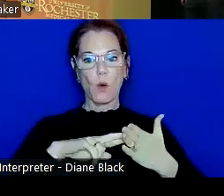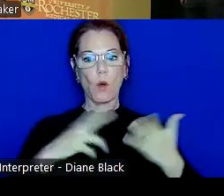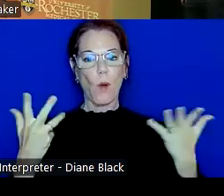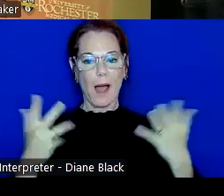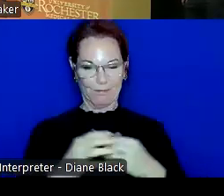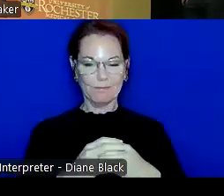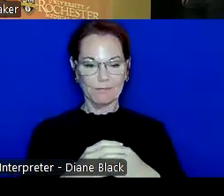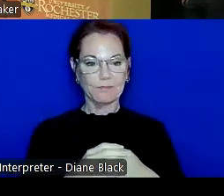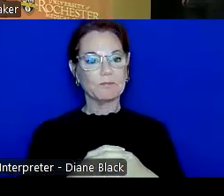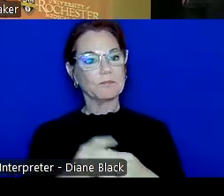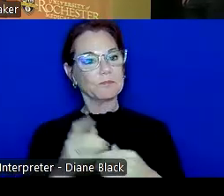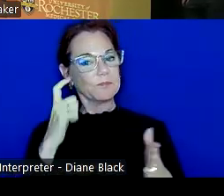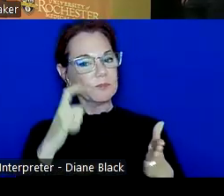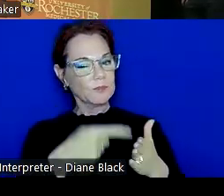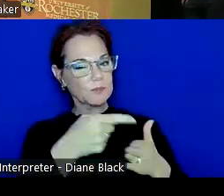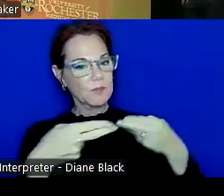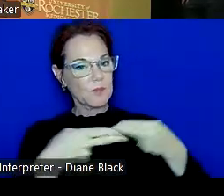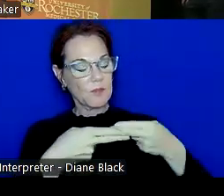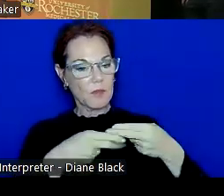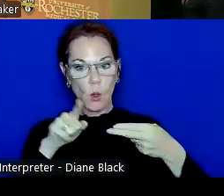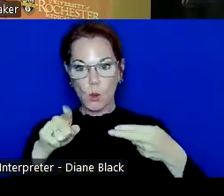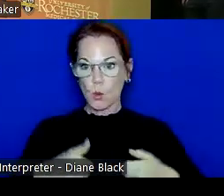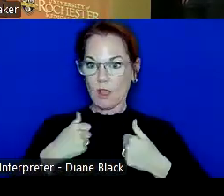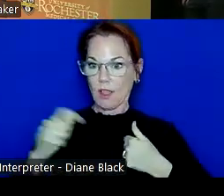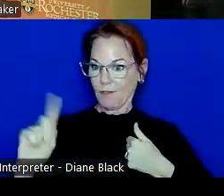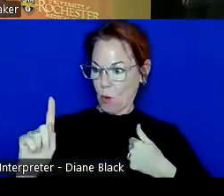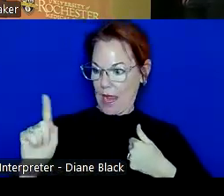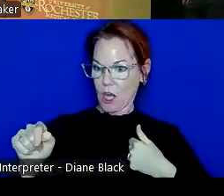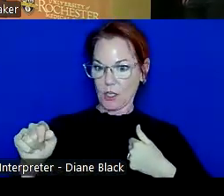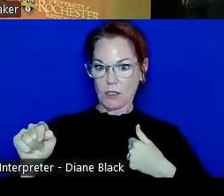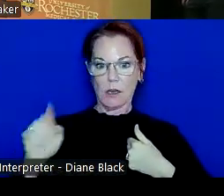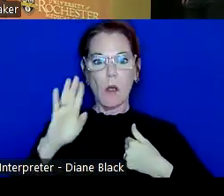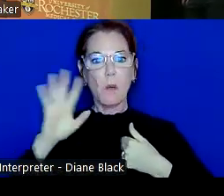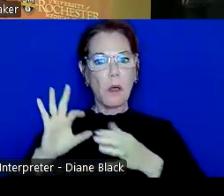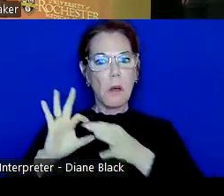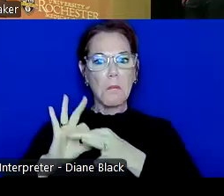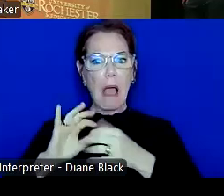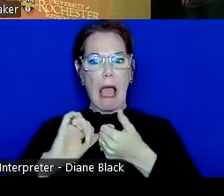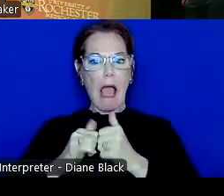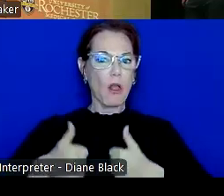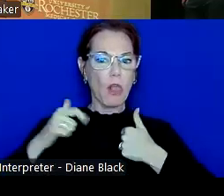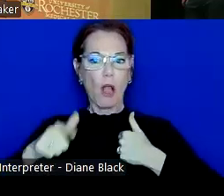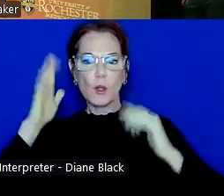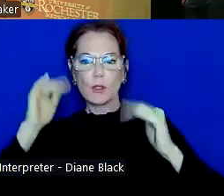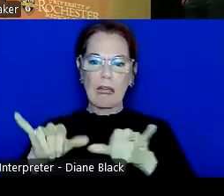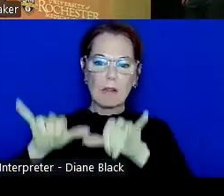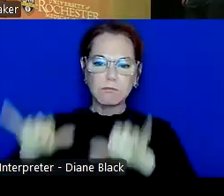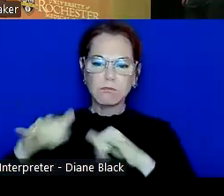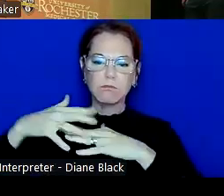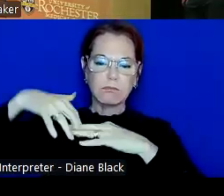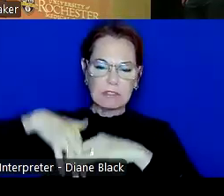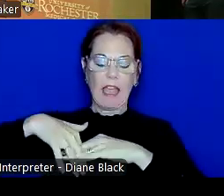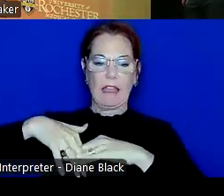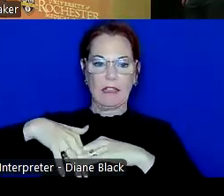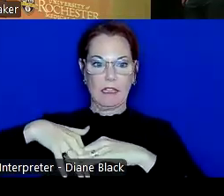that where you live is also connected to how long you're expected to live. This might be familiar to some of you. And on